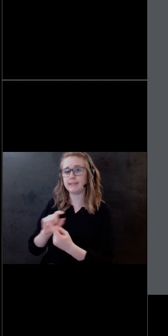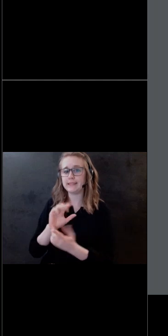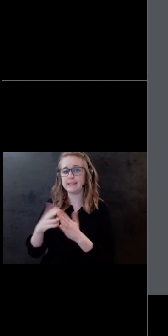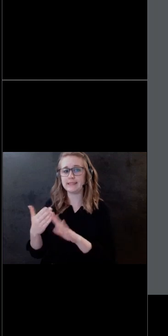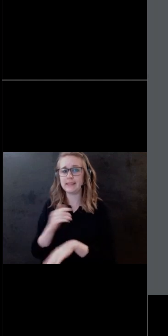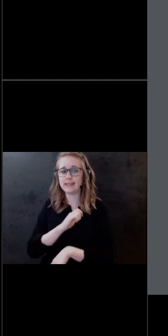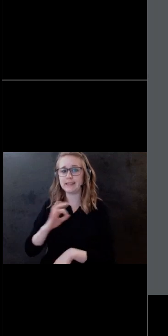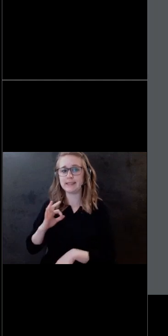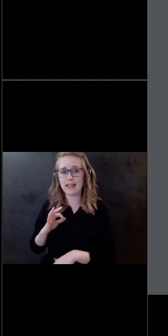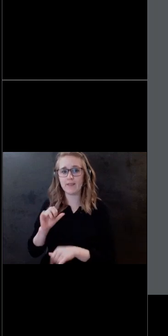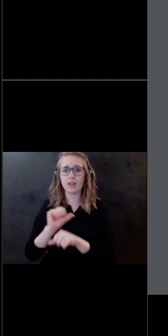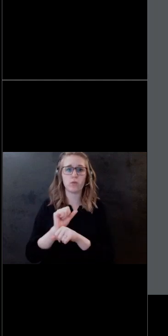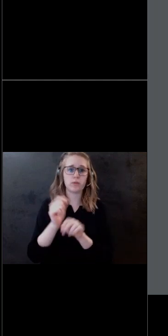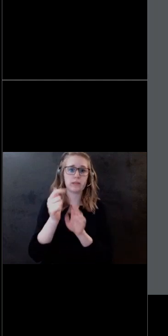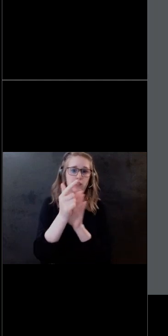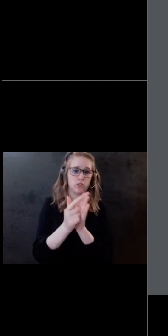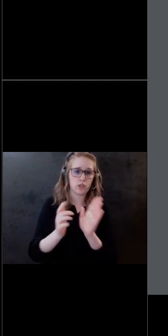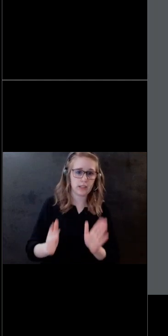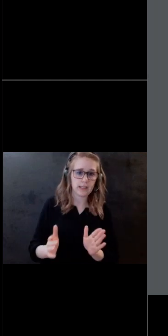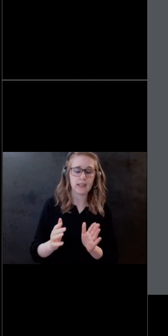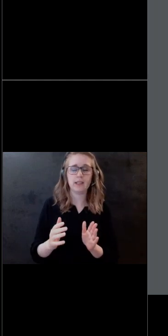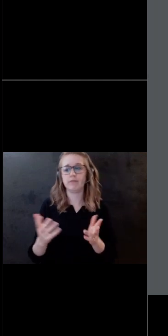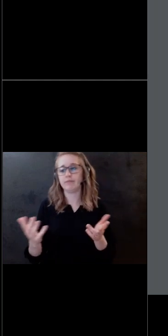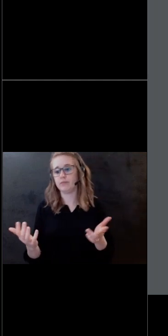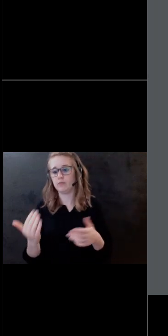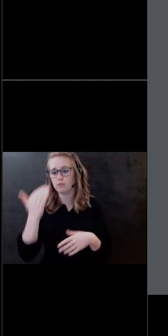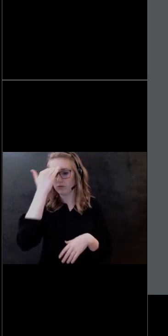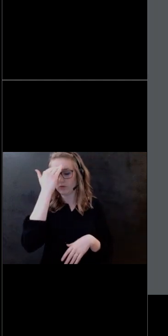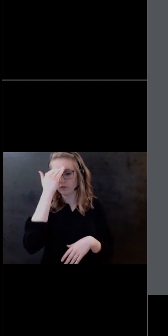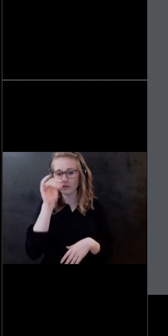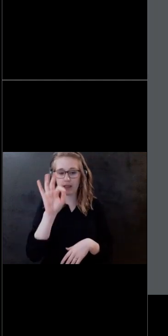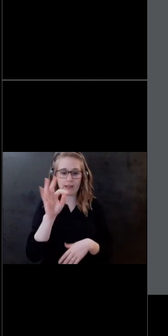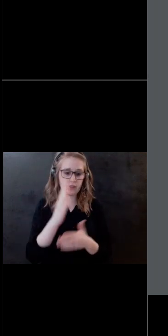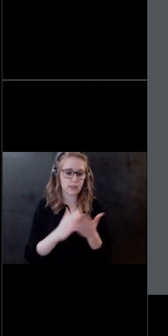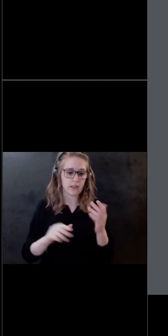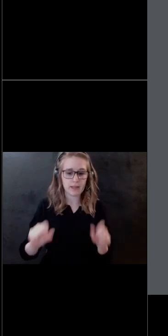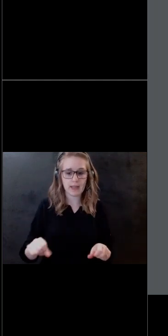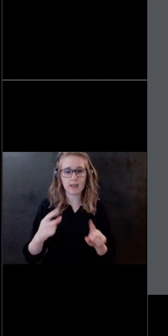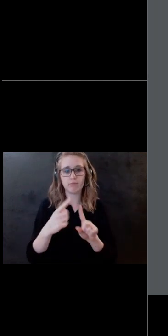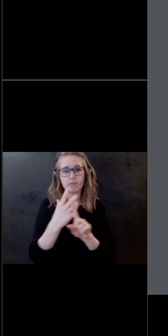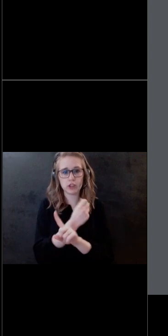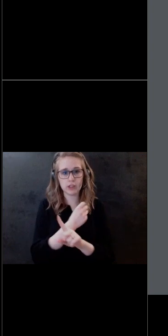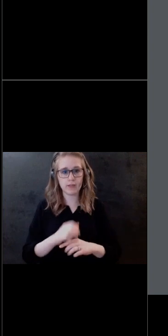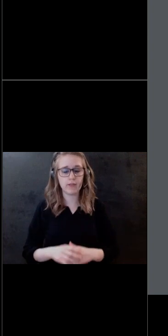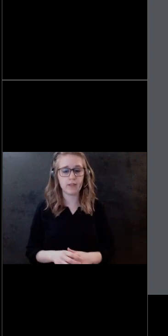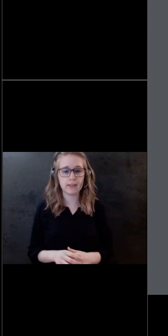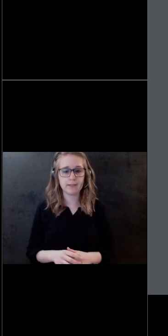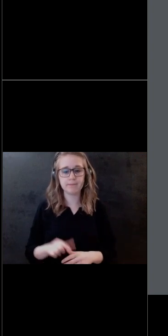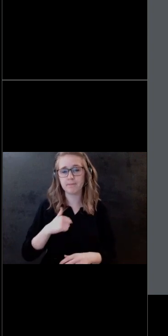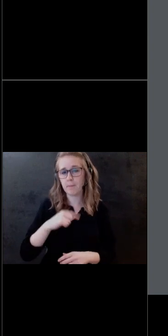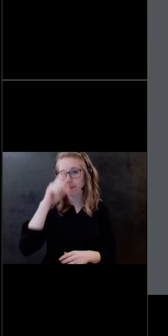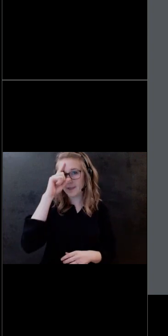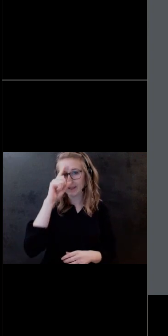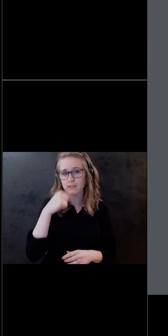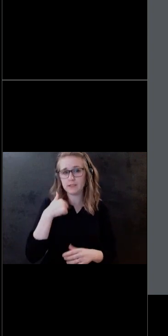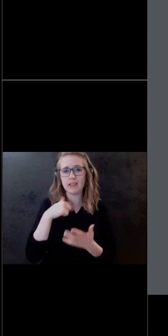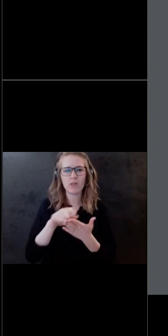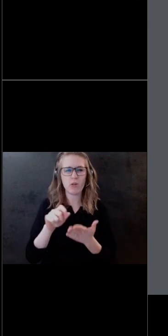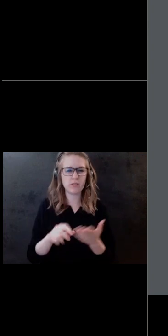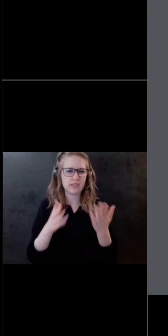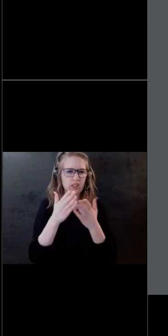work with our attorney on, you know, if some of these can be achieved. But I think I wrote it in a general